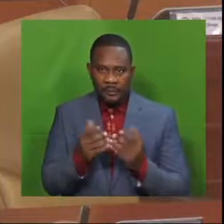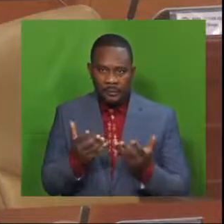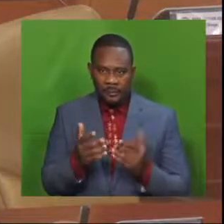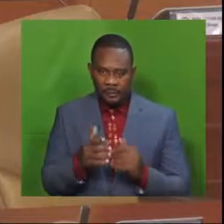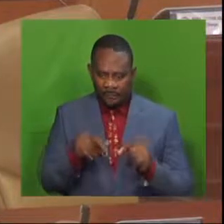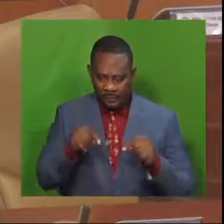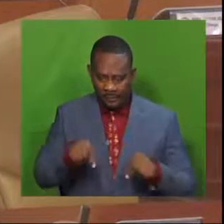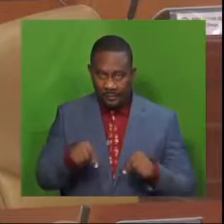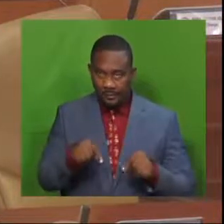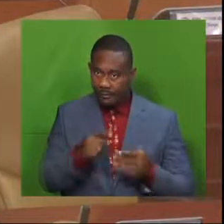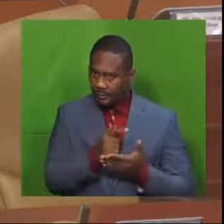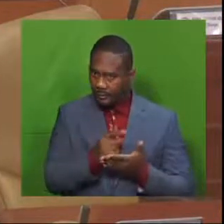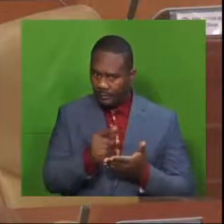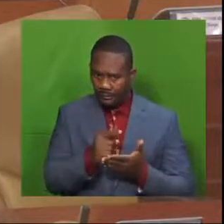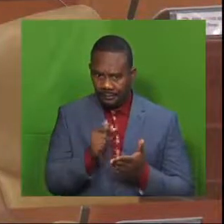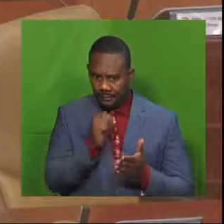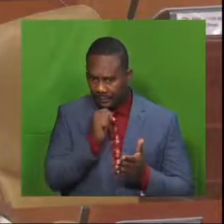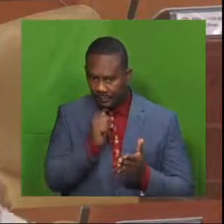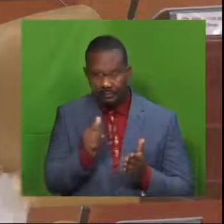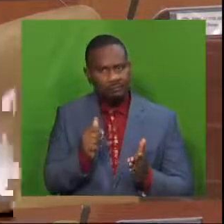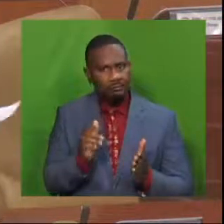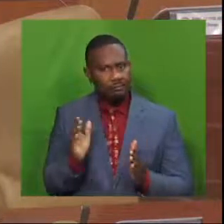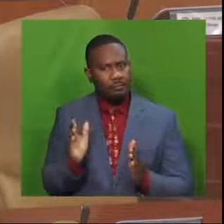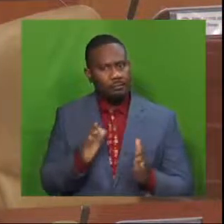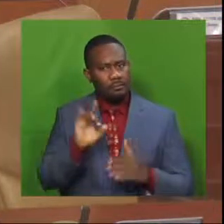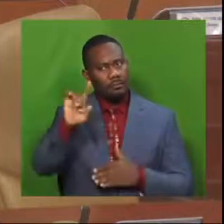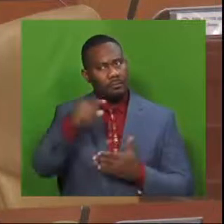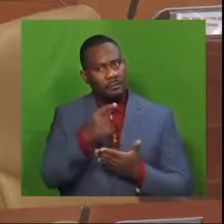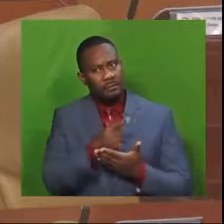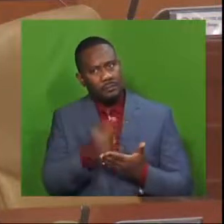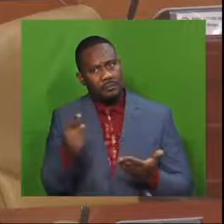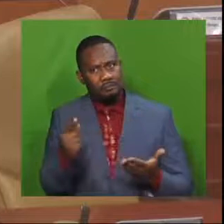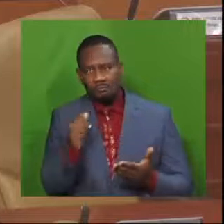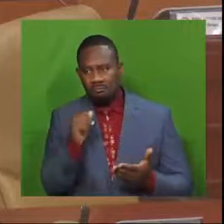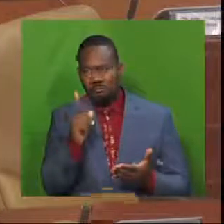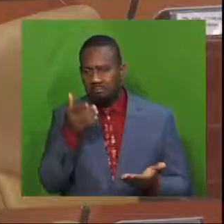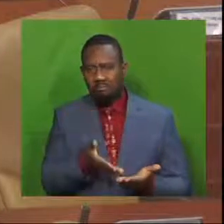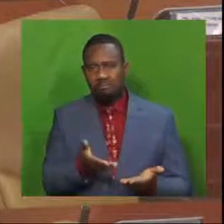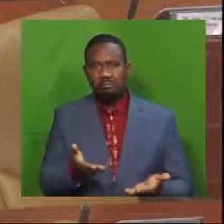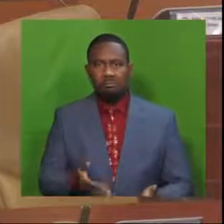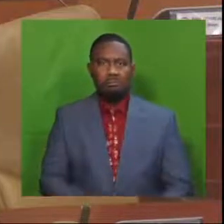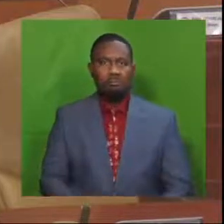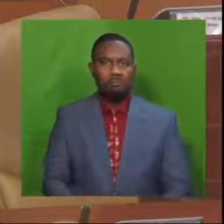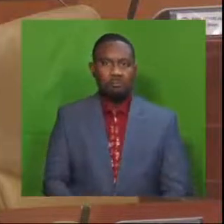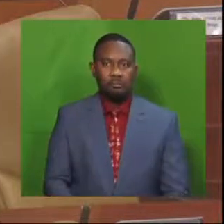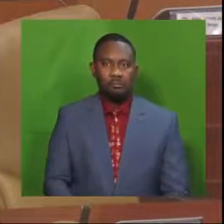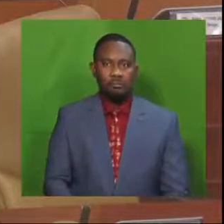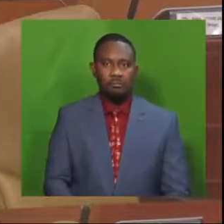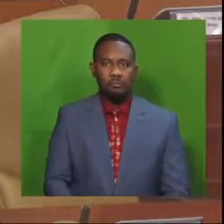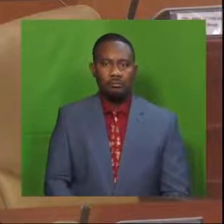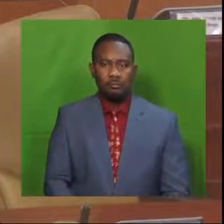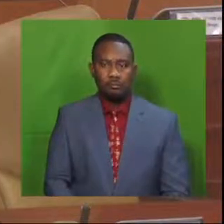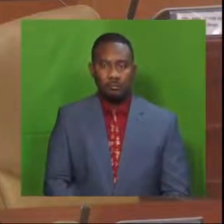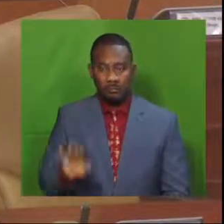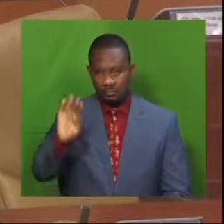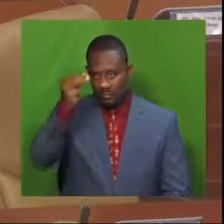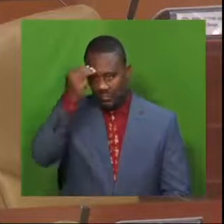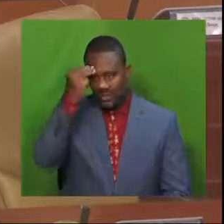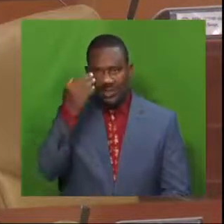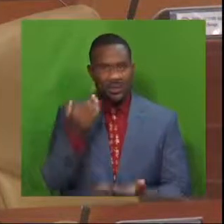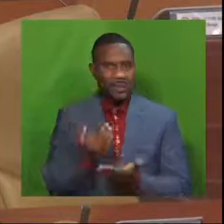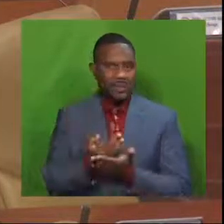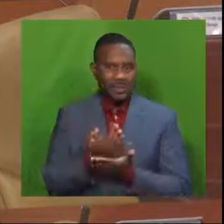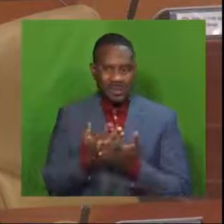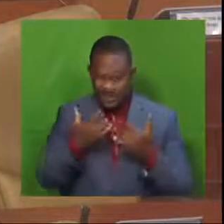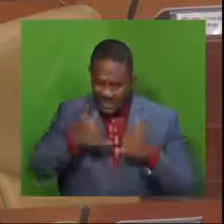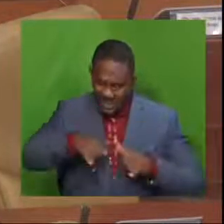week. Now the business statement for the whole of next week has been provided, and the Minister for Finance